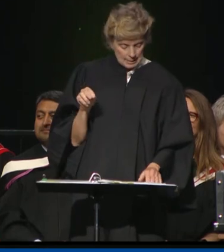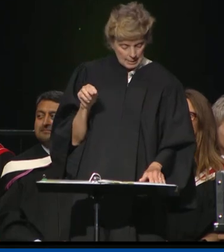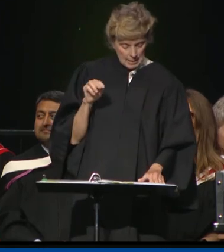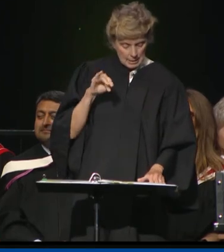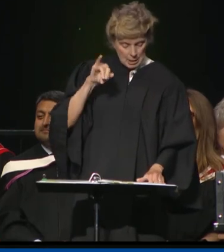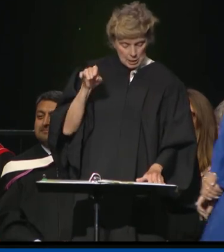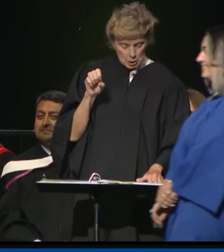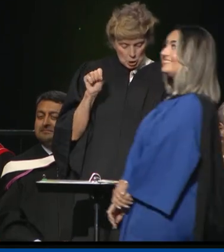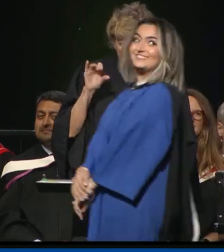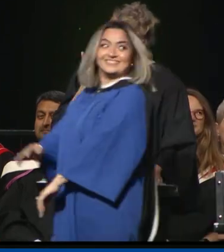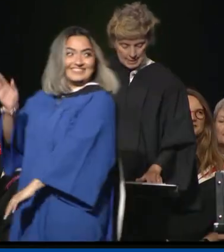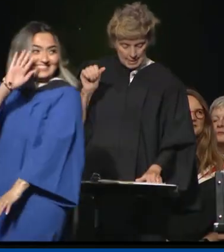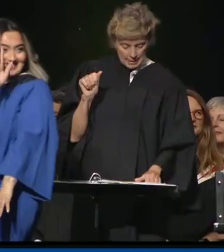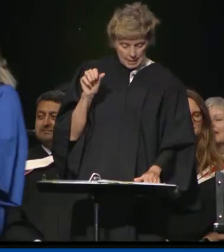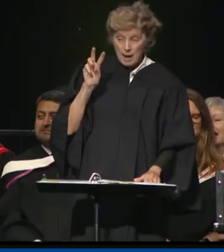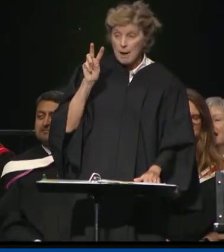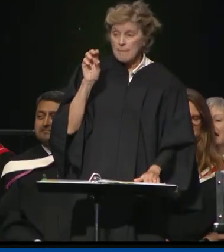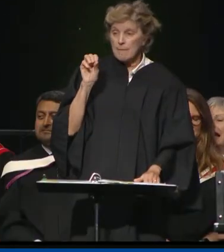Jessica Vora.